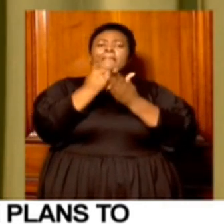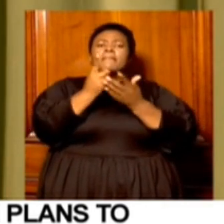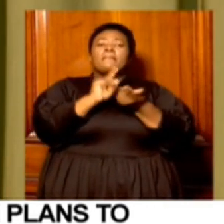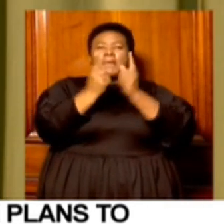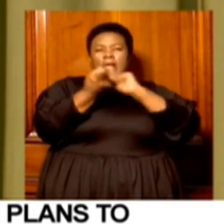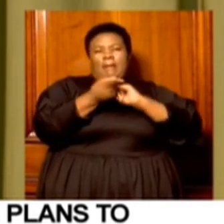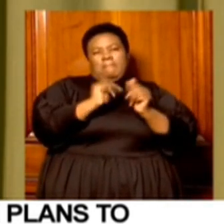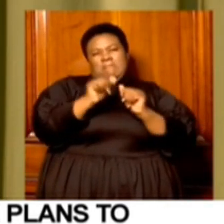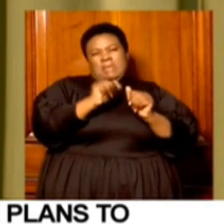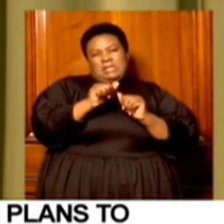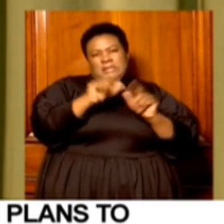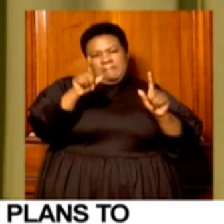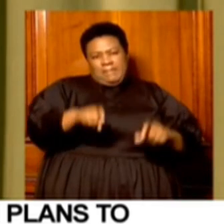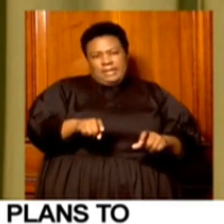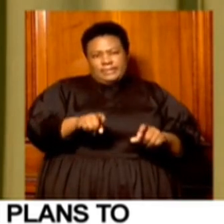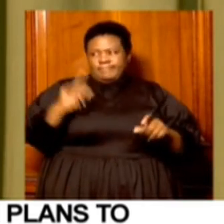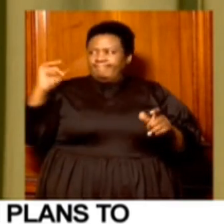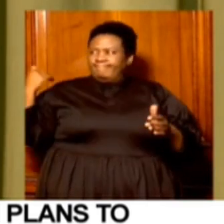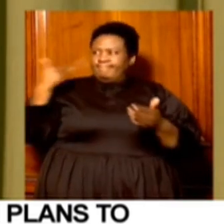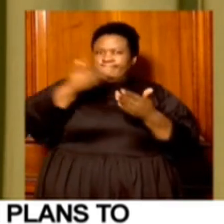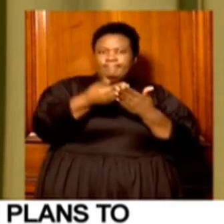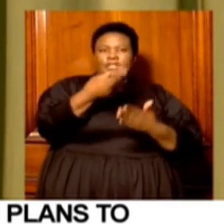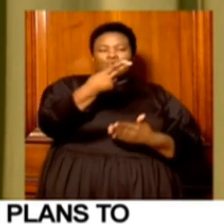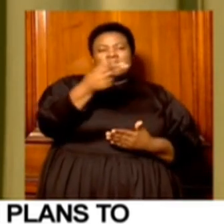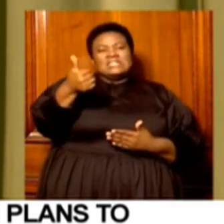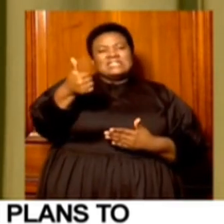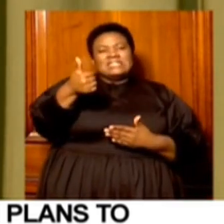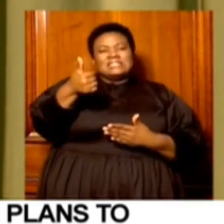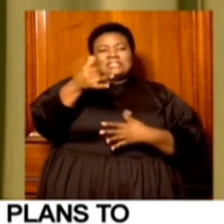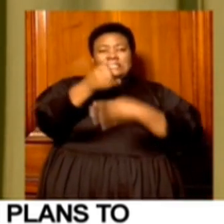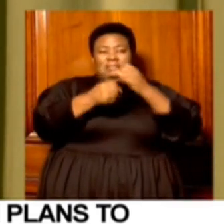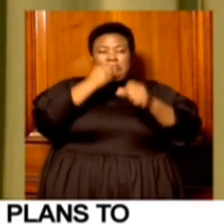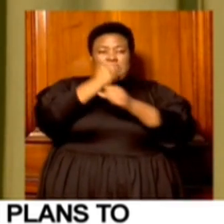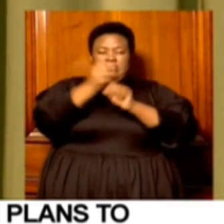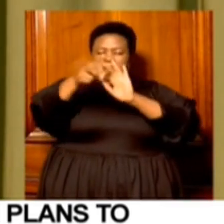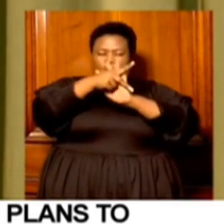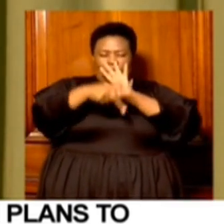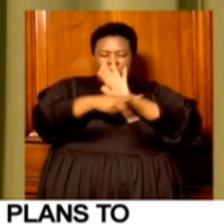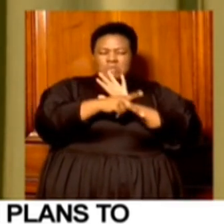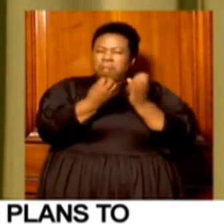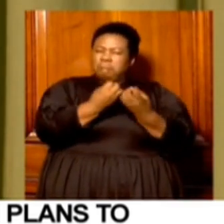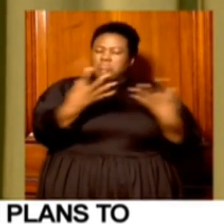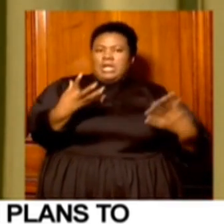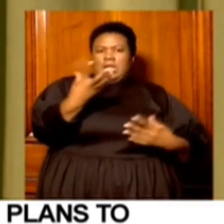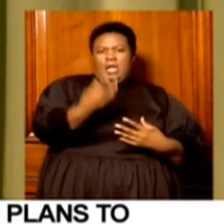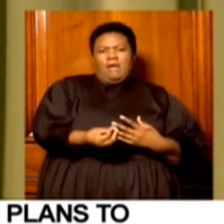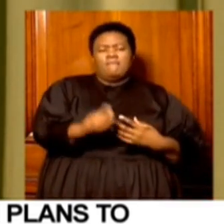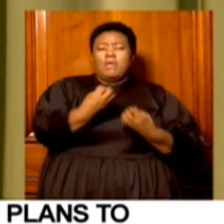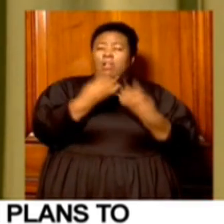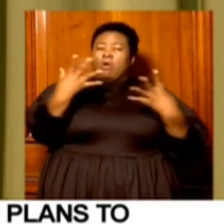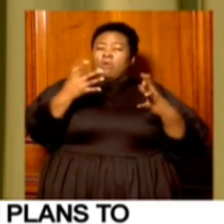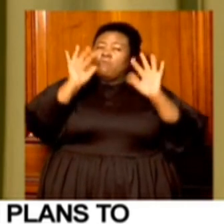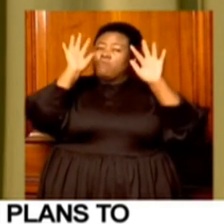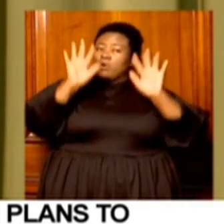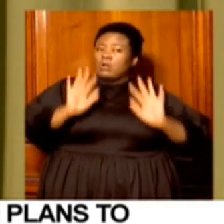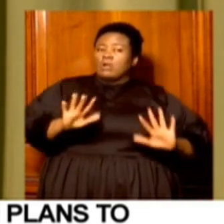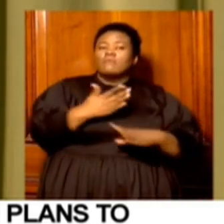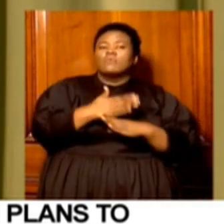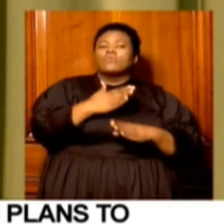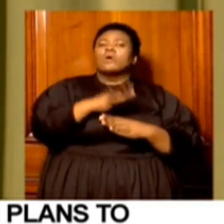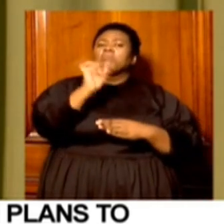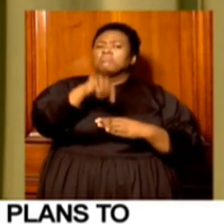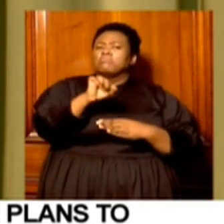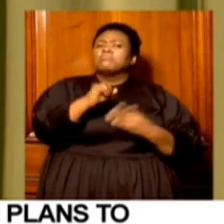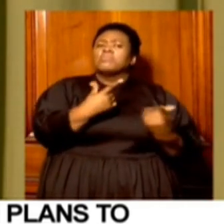26 years, we have had policies, and marvelous work has been done by successive